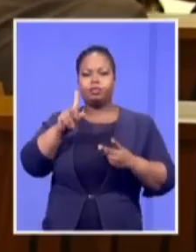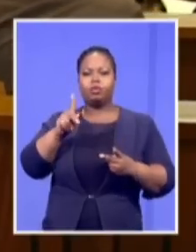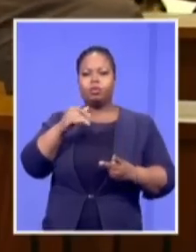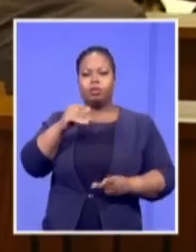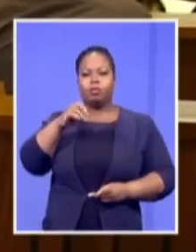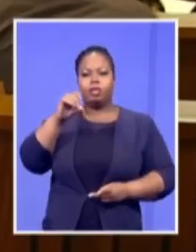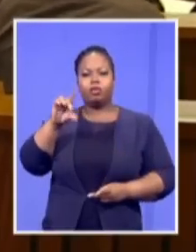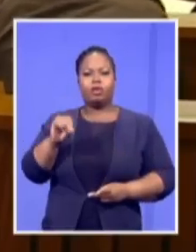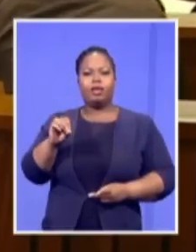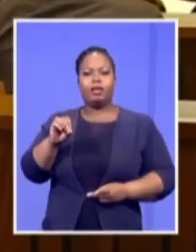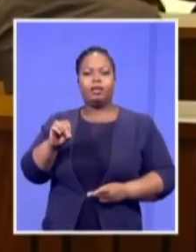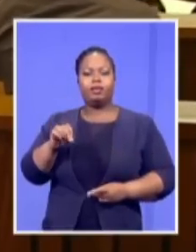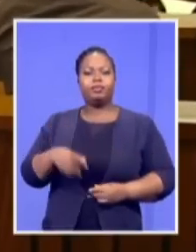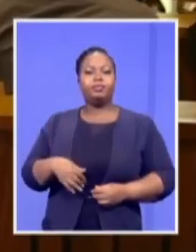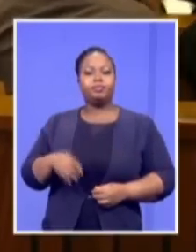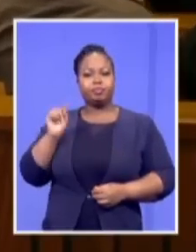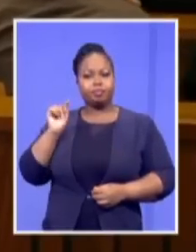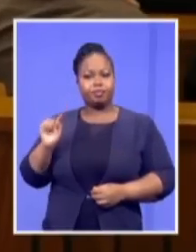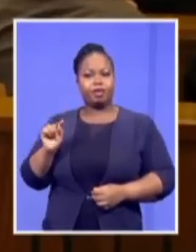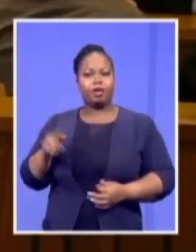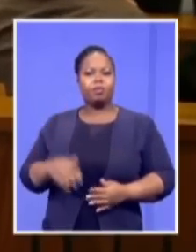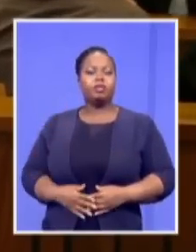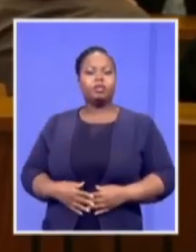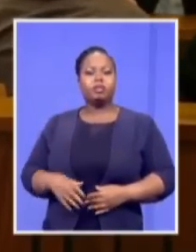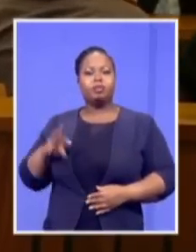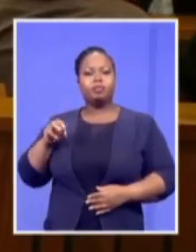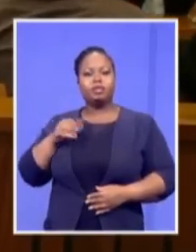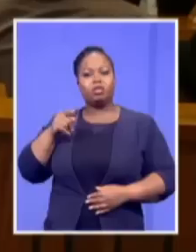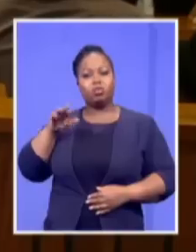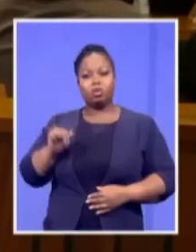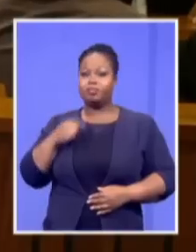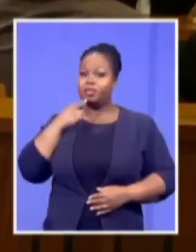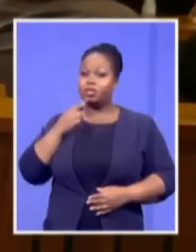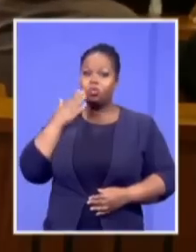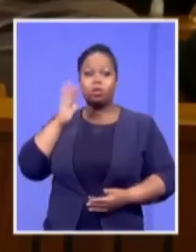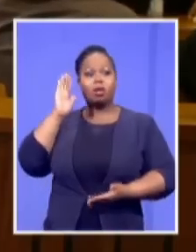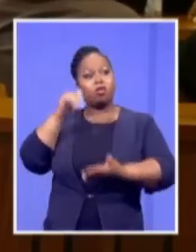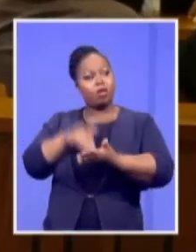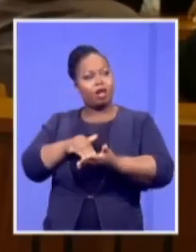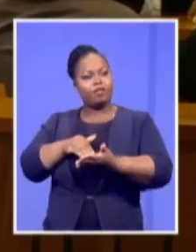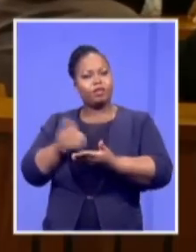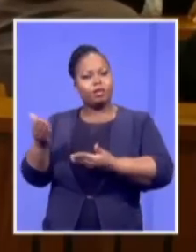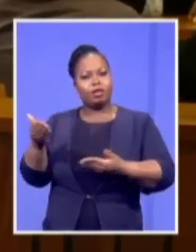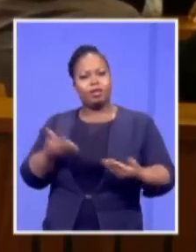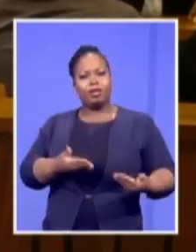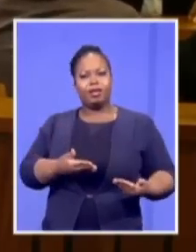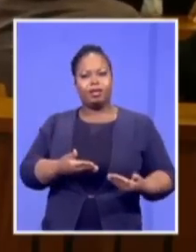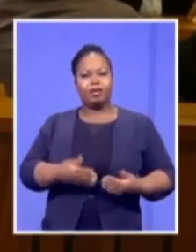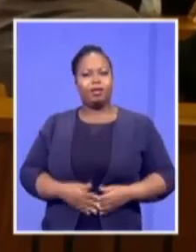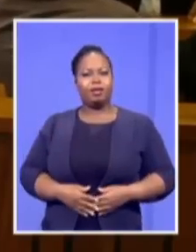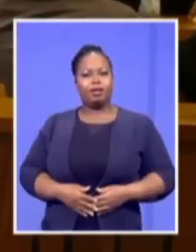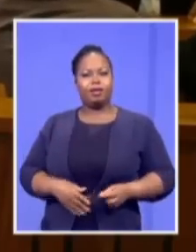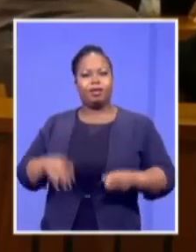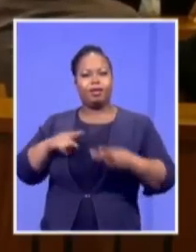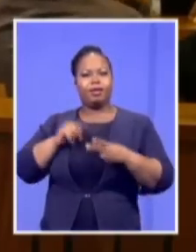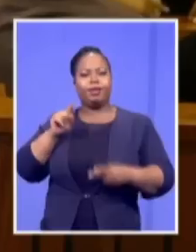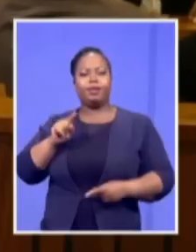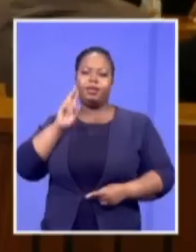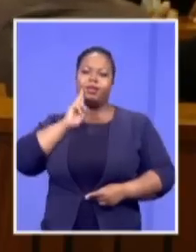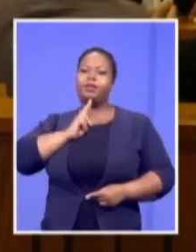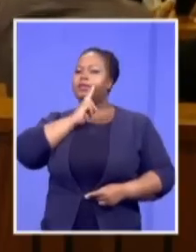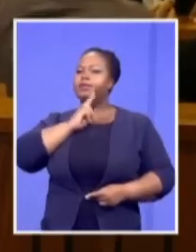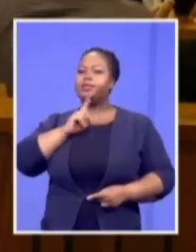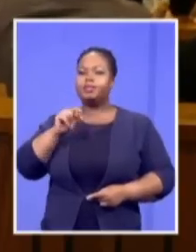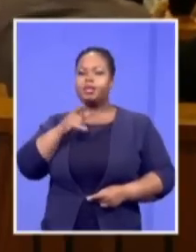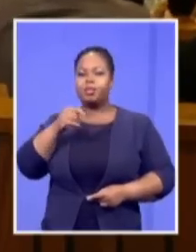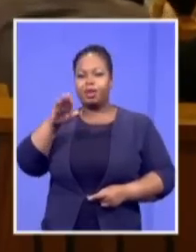Senzo Meyiwa was killed. So Mthethwa basically says when they arrived, they were welcomed by this uncle called Themba,